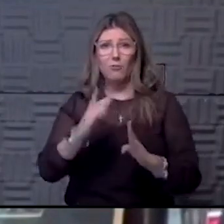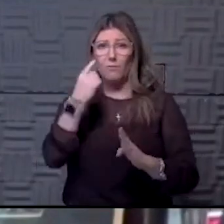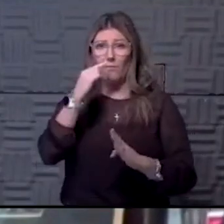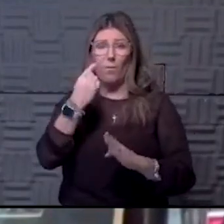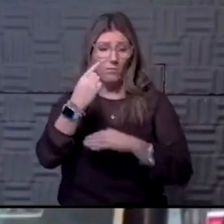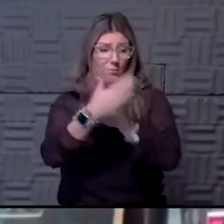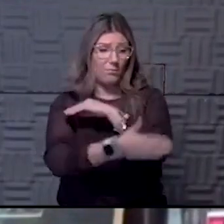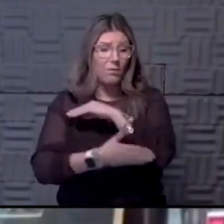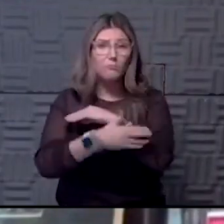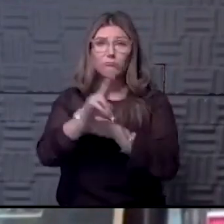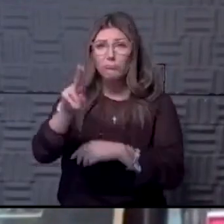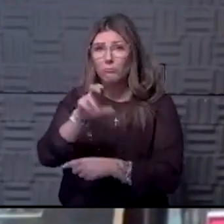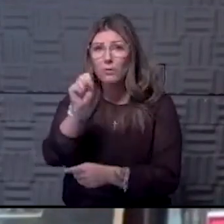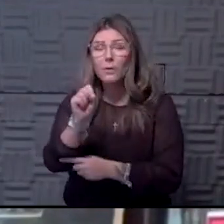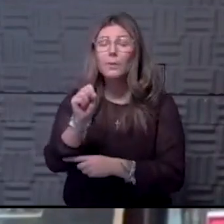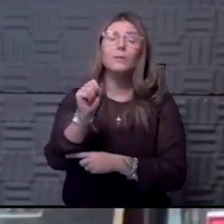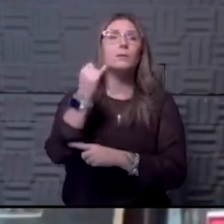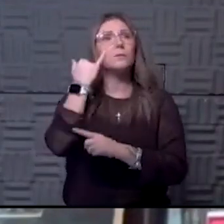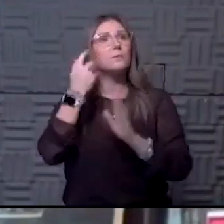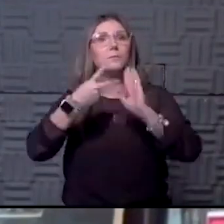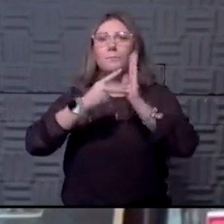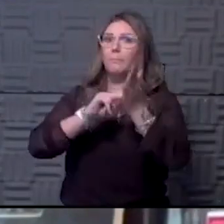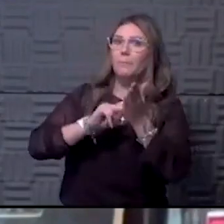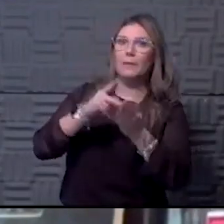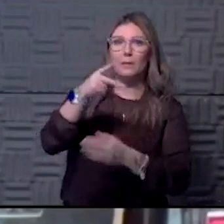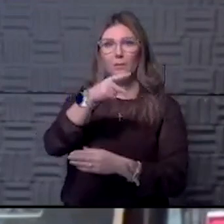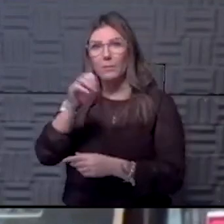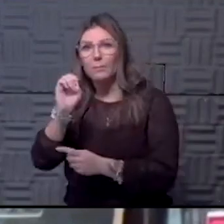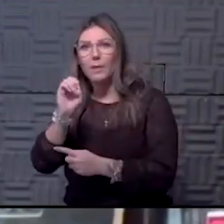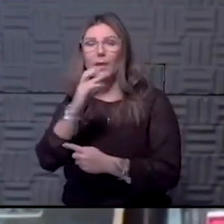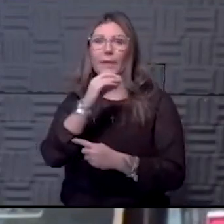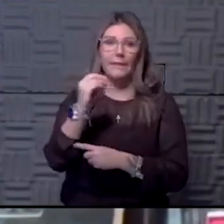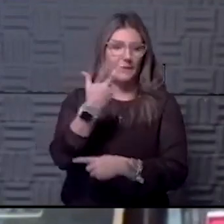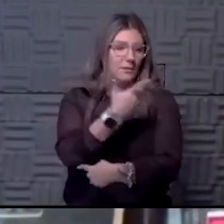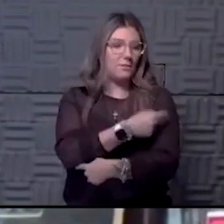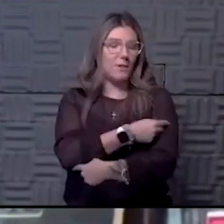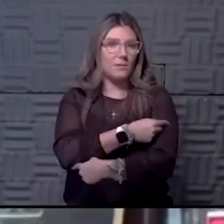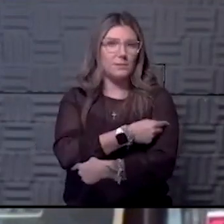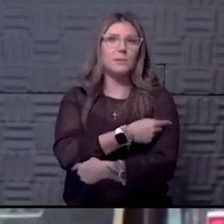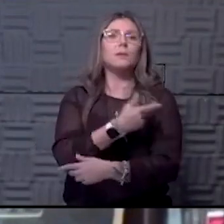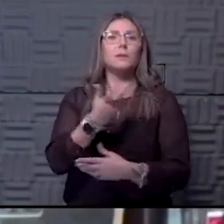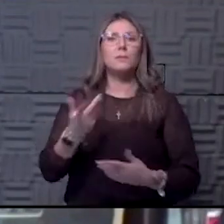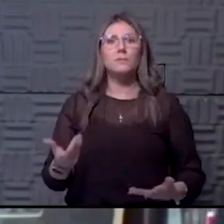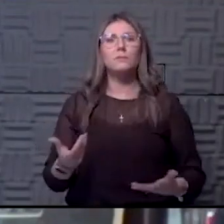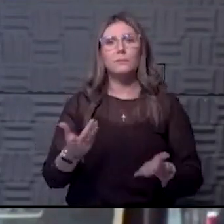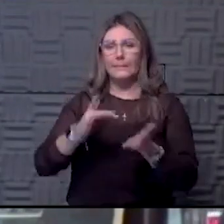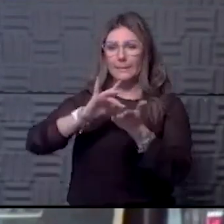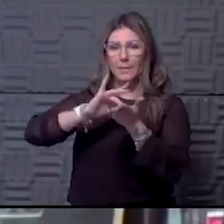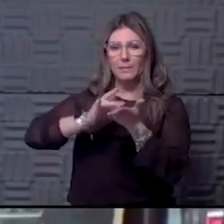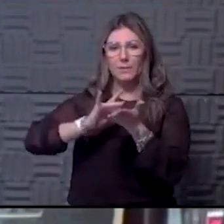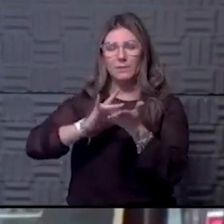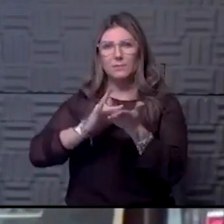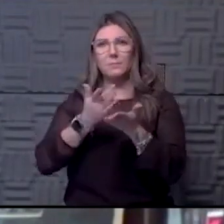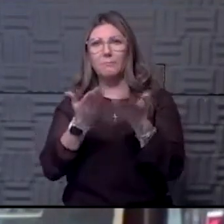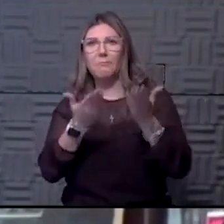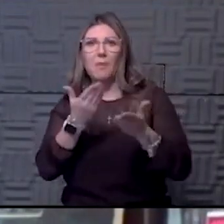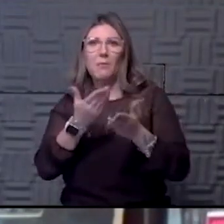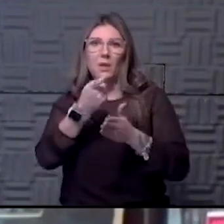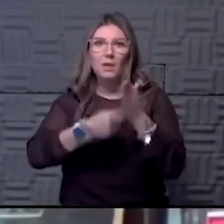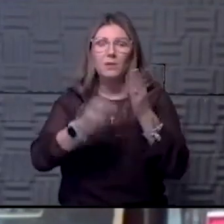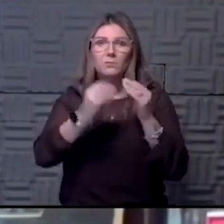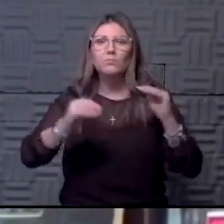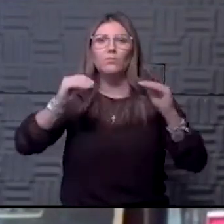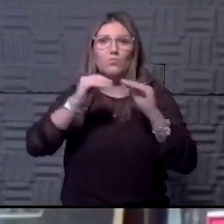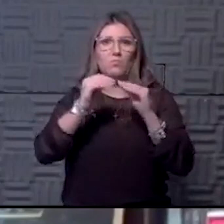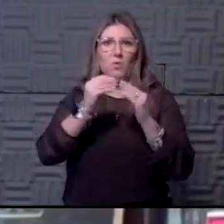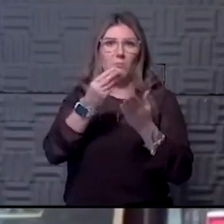even if it means that personal protection equipment and the vaccine, the medications may cost more money, the pharmaceuticals